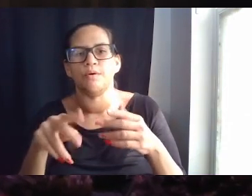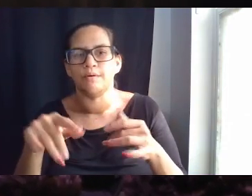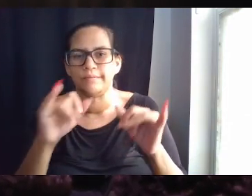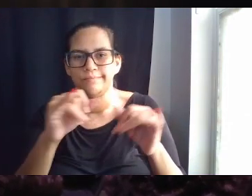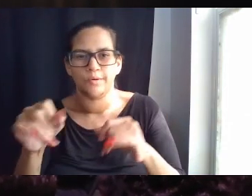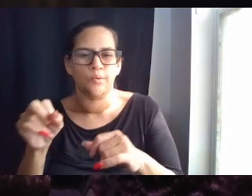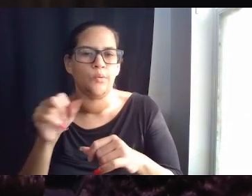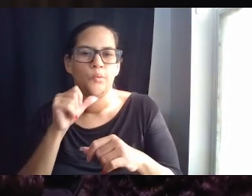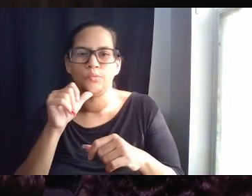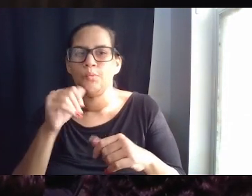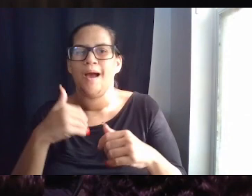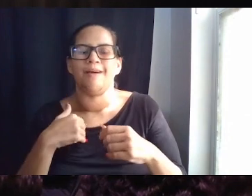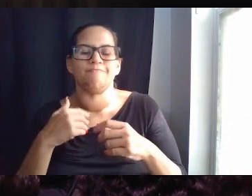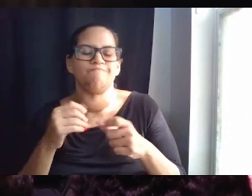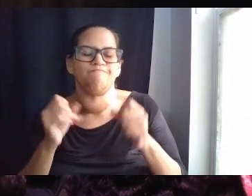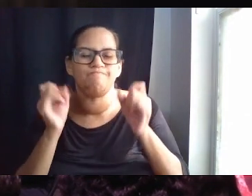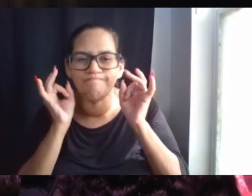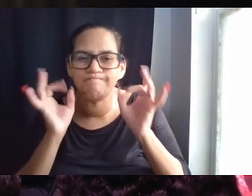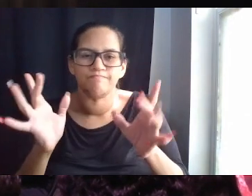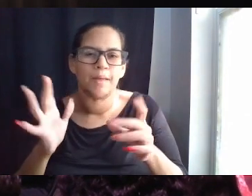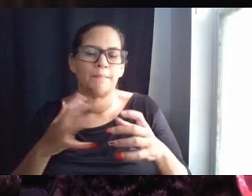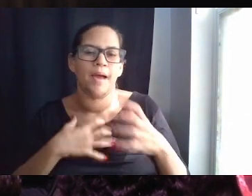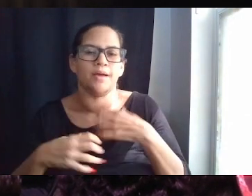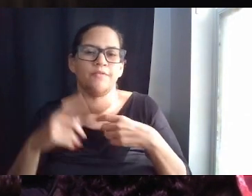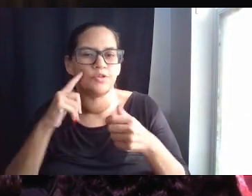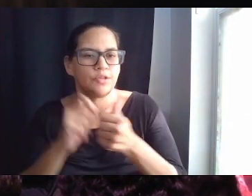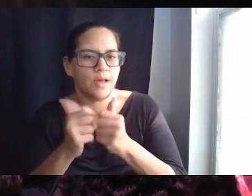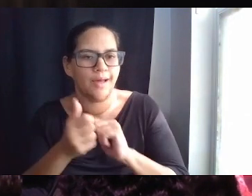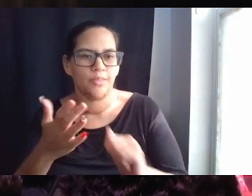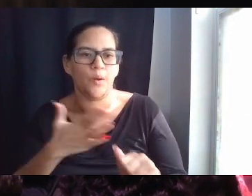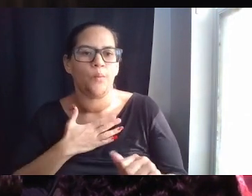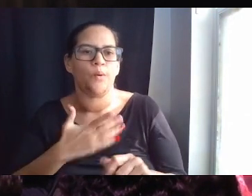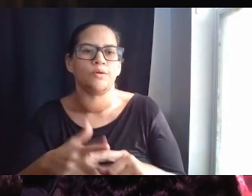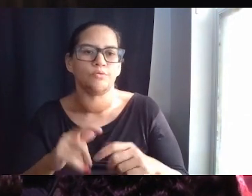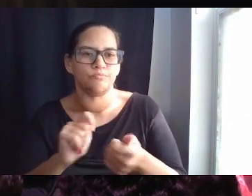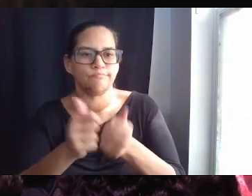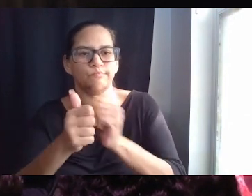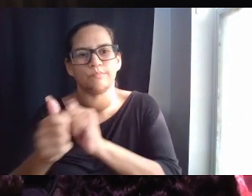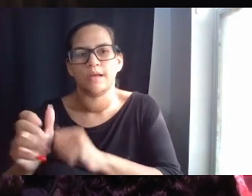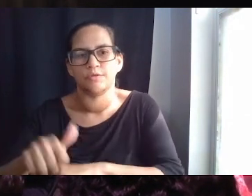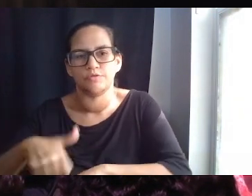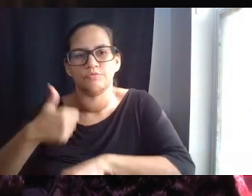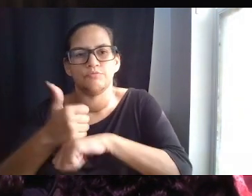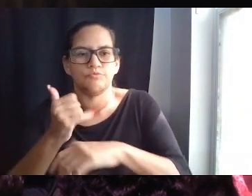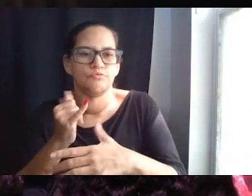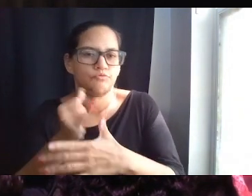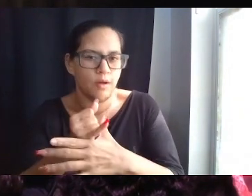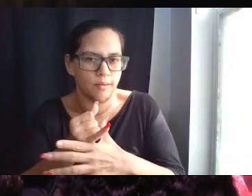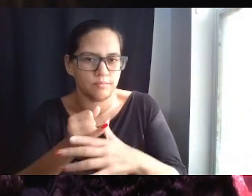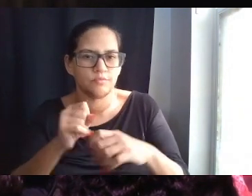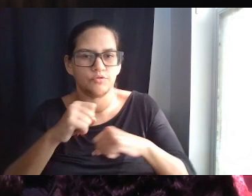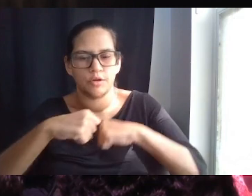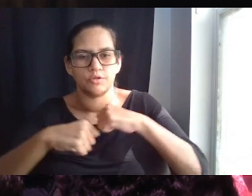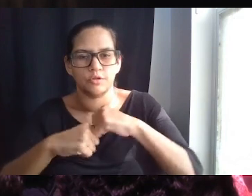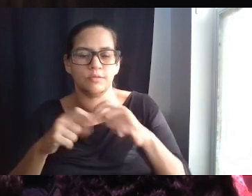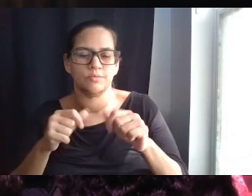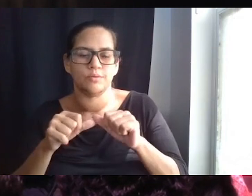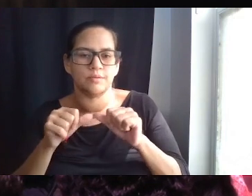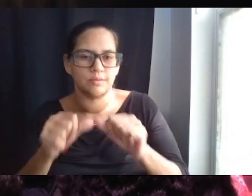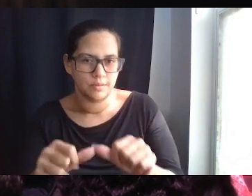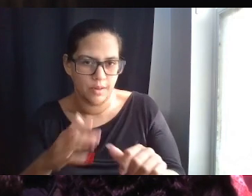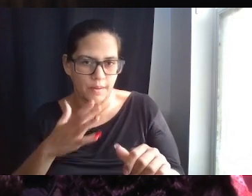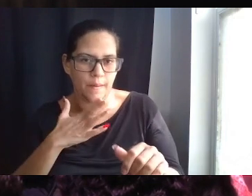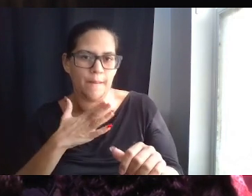change and the will to transform and disrupt structures. And to continue my analogy, glass ceilings aren't shattered